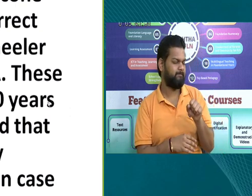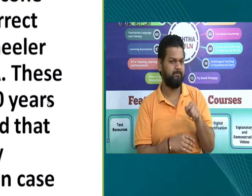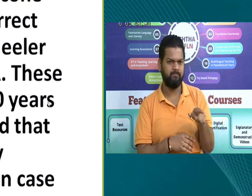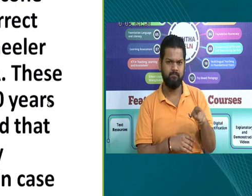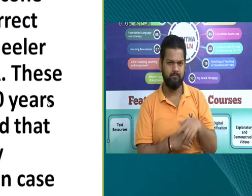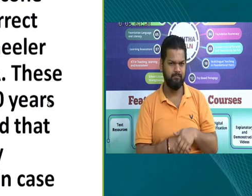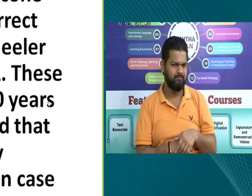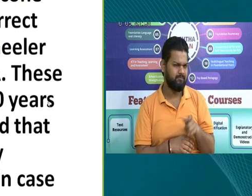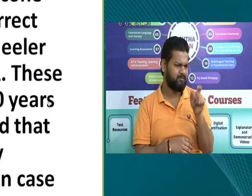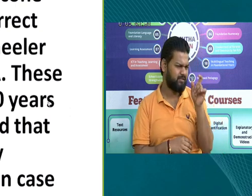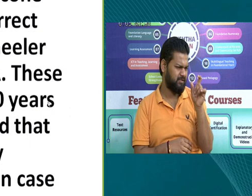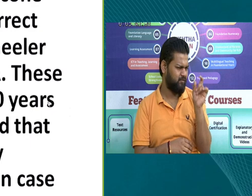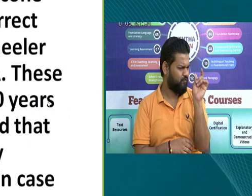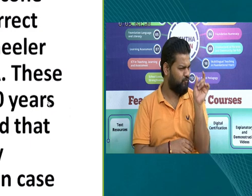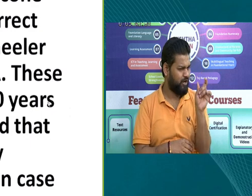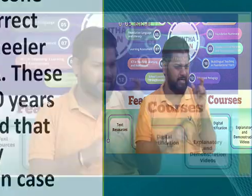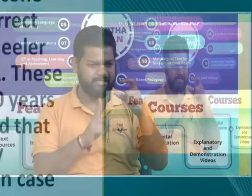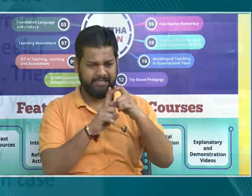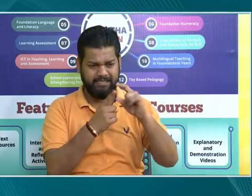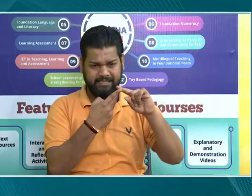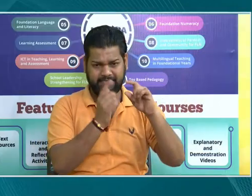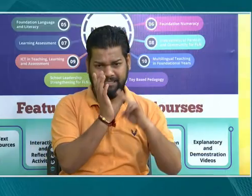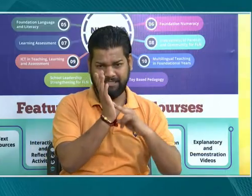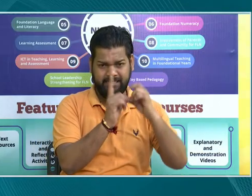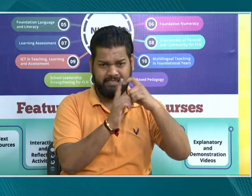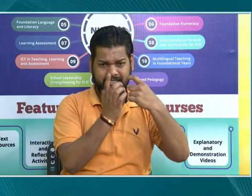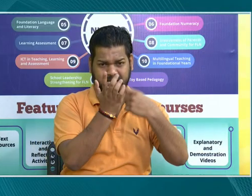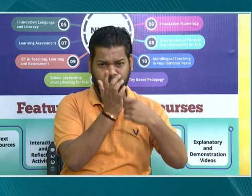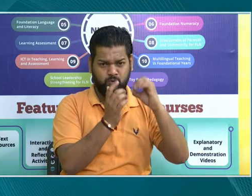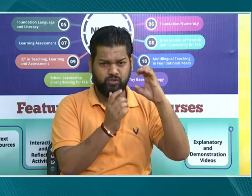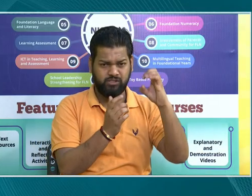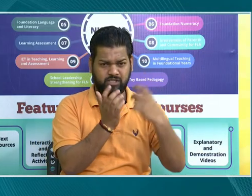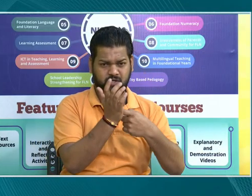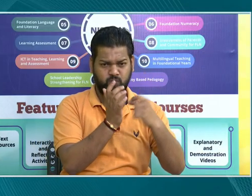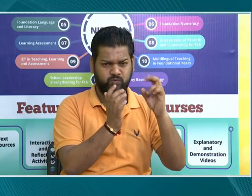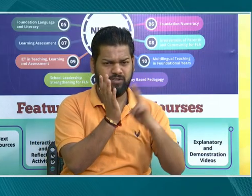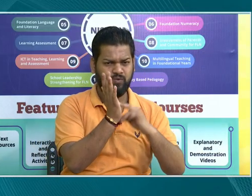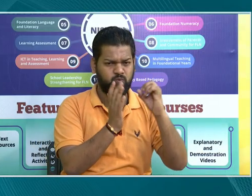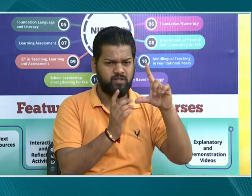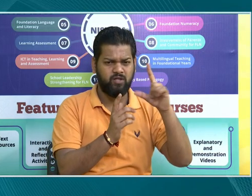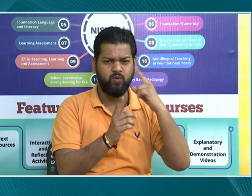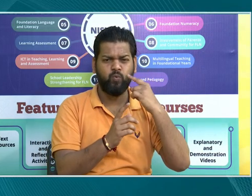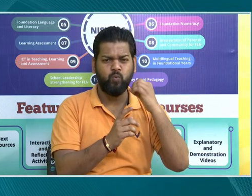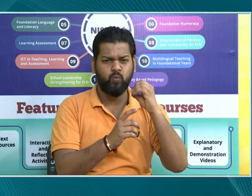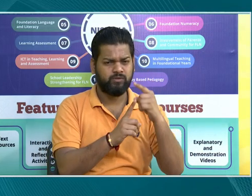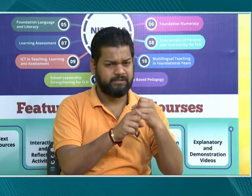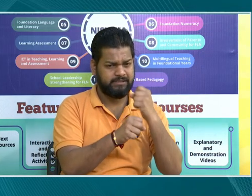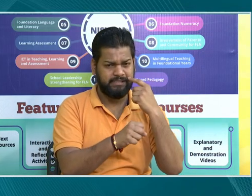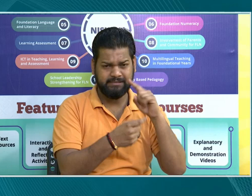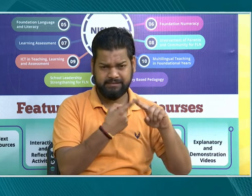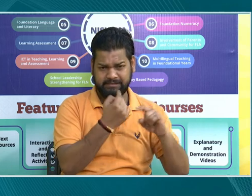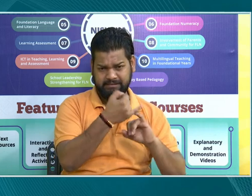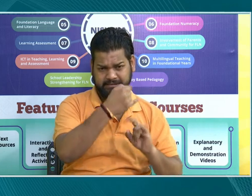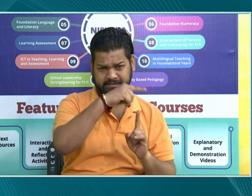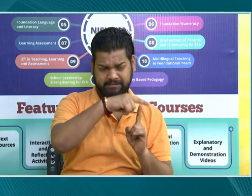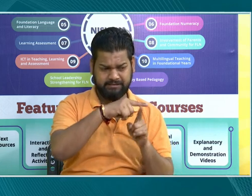I can read this word, dendrochronologist. Yes. Who is he? Okay. When we get